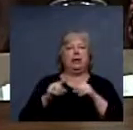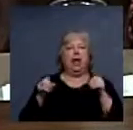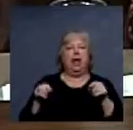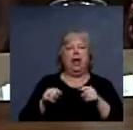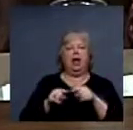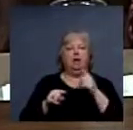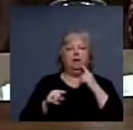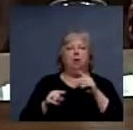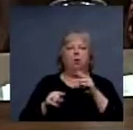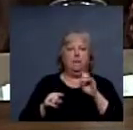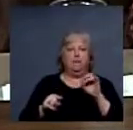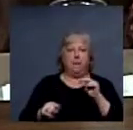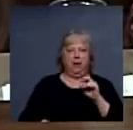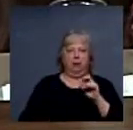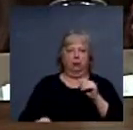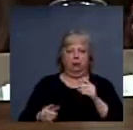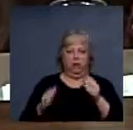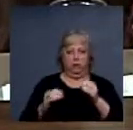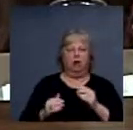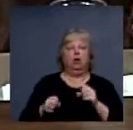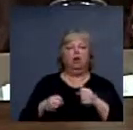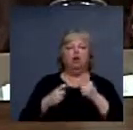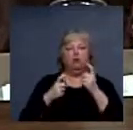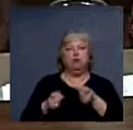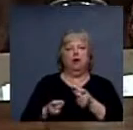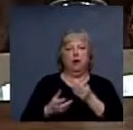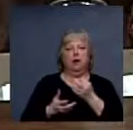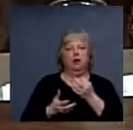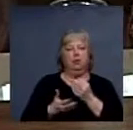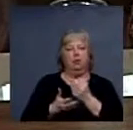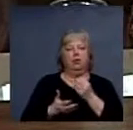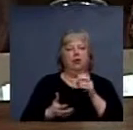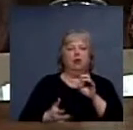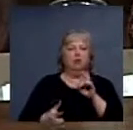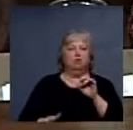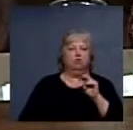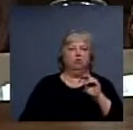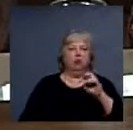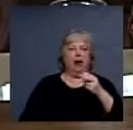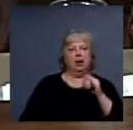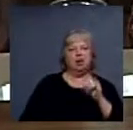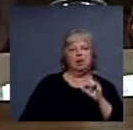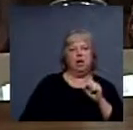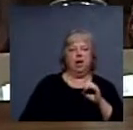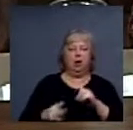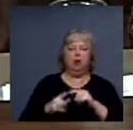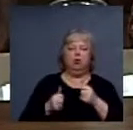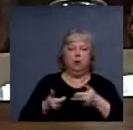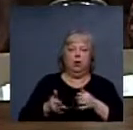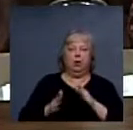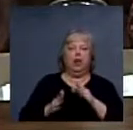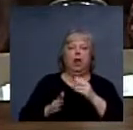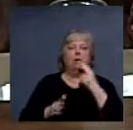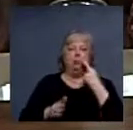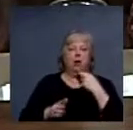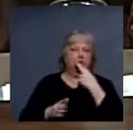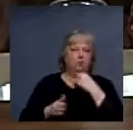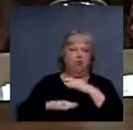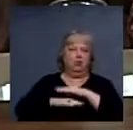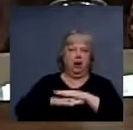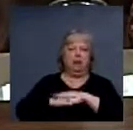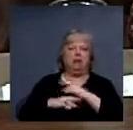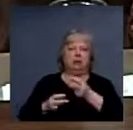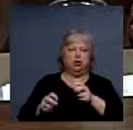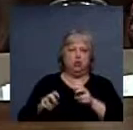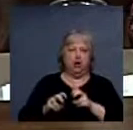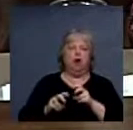An ordinance to grant a franchise for the use of city right-of-way for the placement of restaurant tables and other items for the